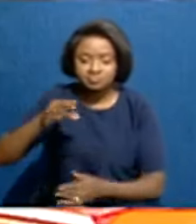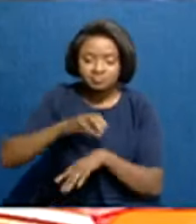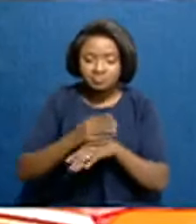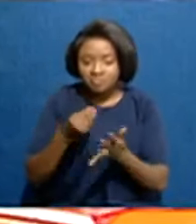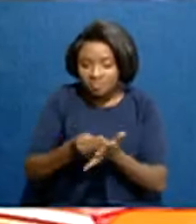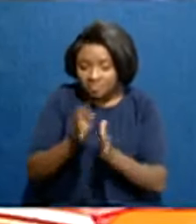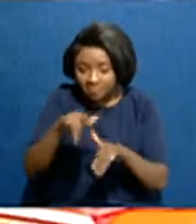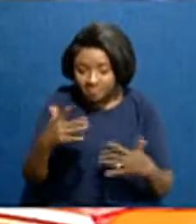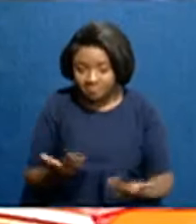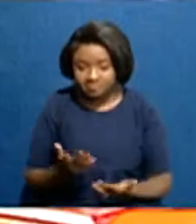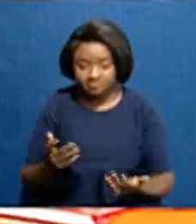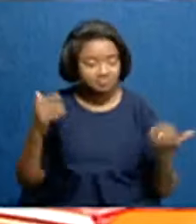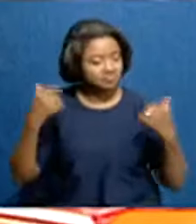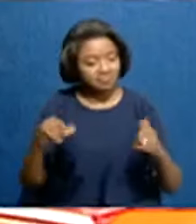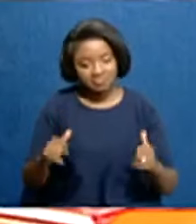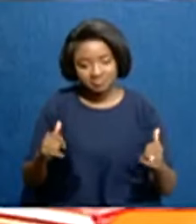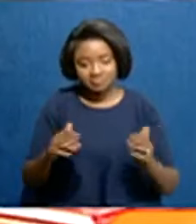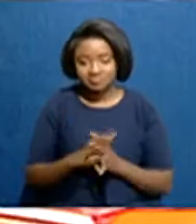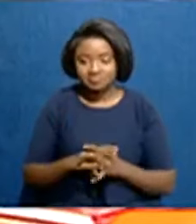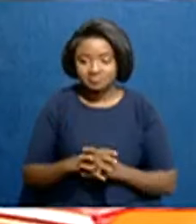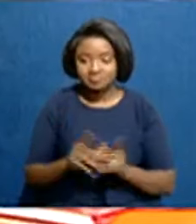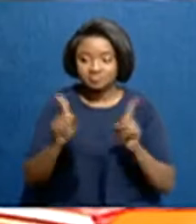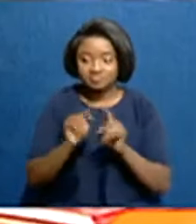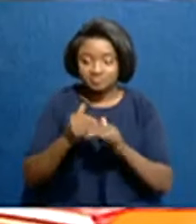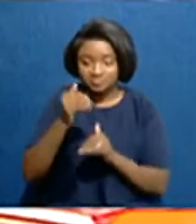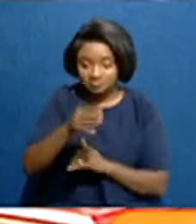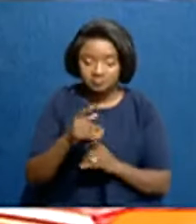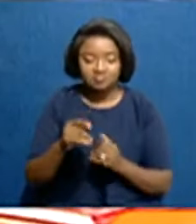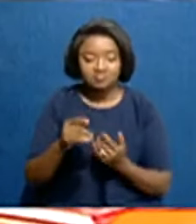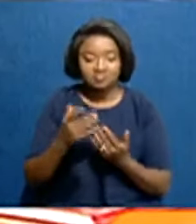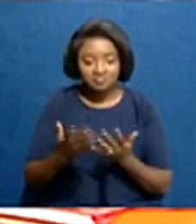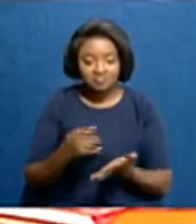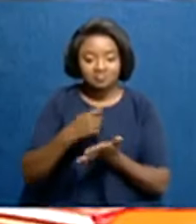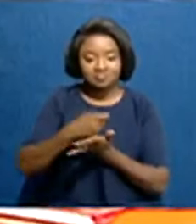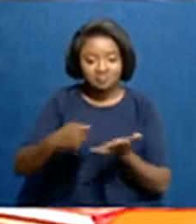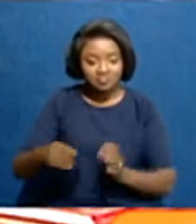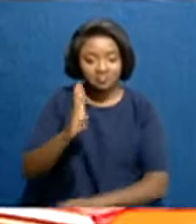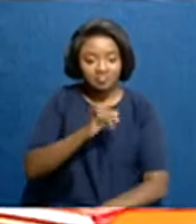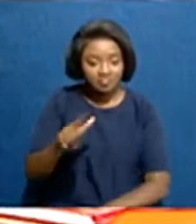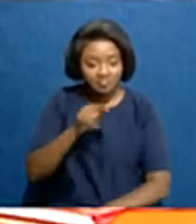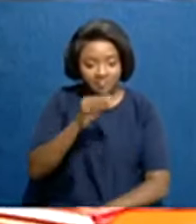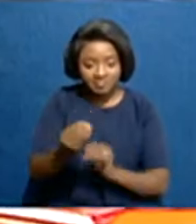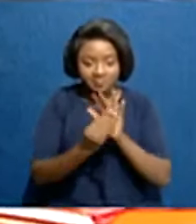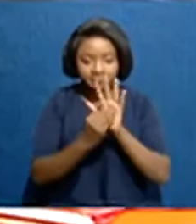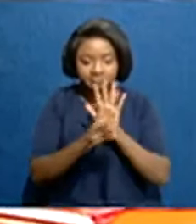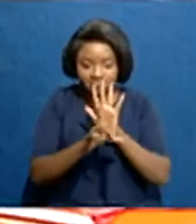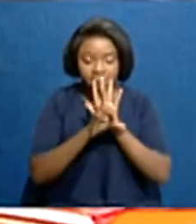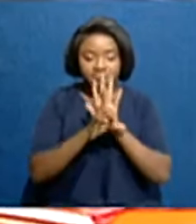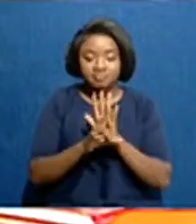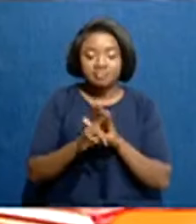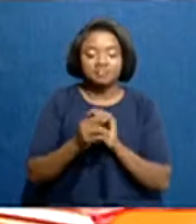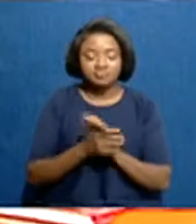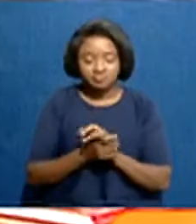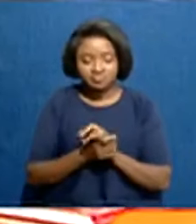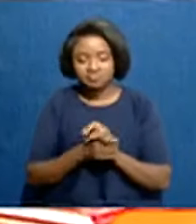levy. And a day after its reintroduction, following the signing of the bill into law, Citizen TV's Ayub